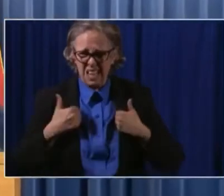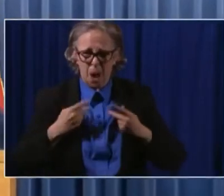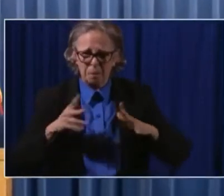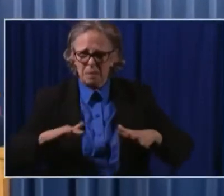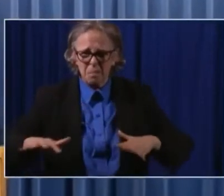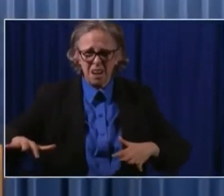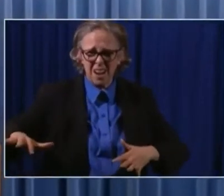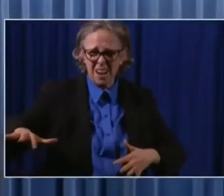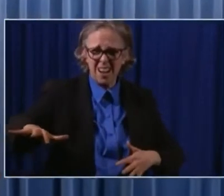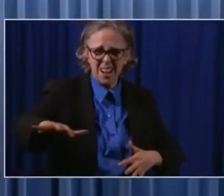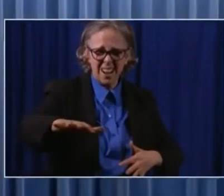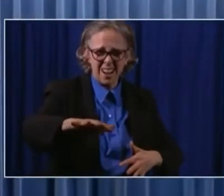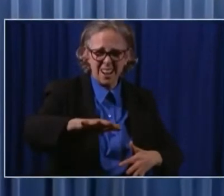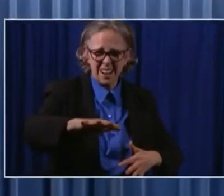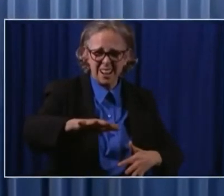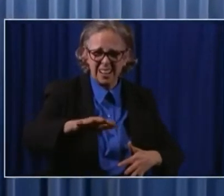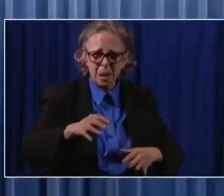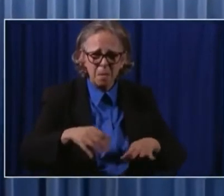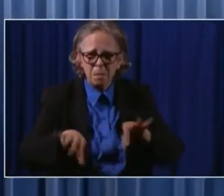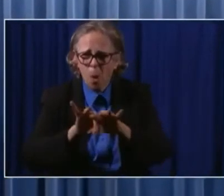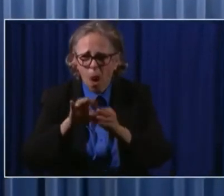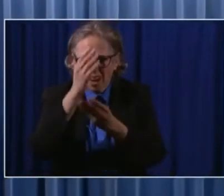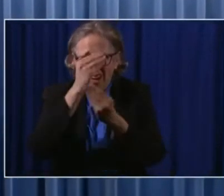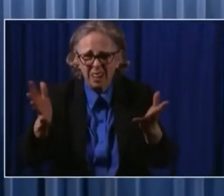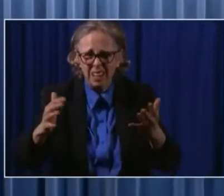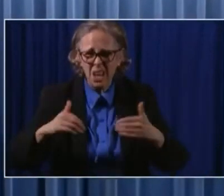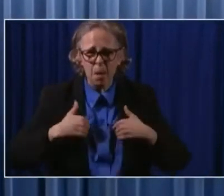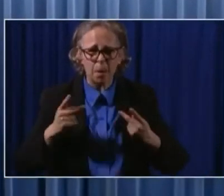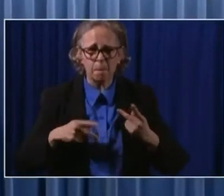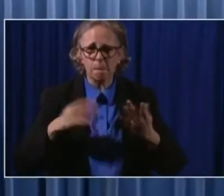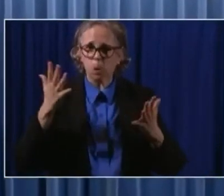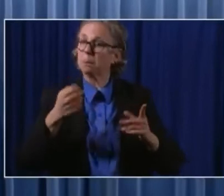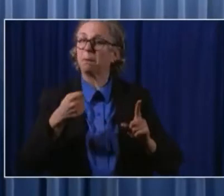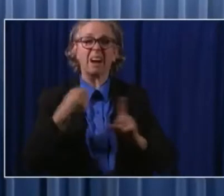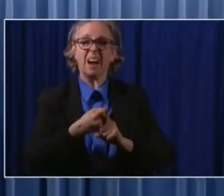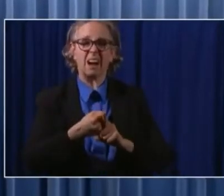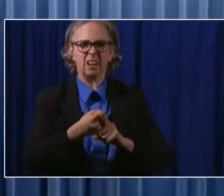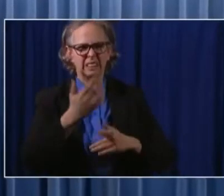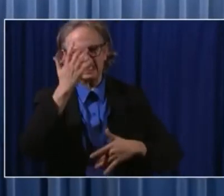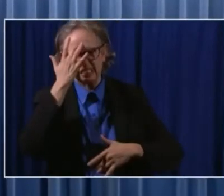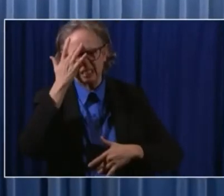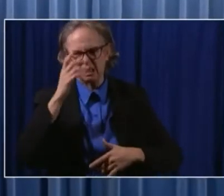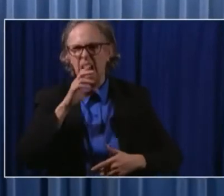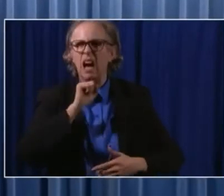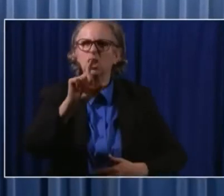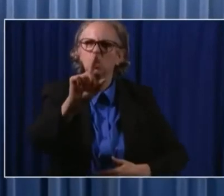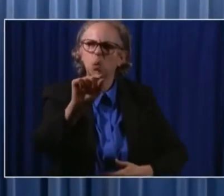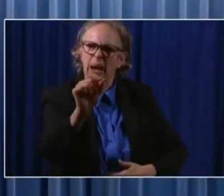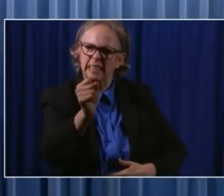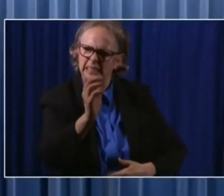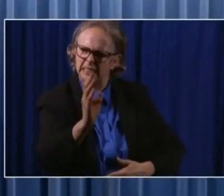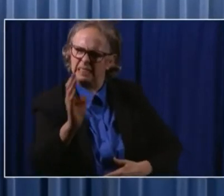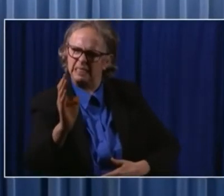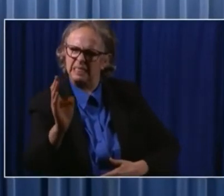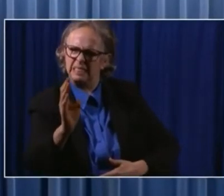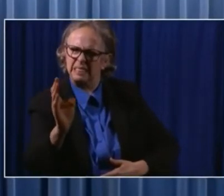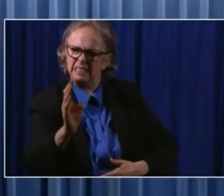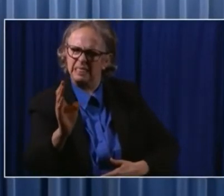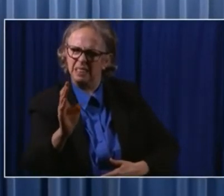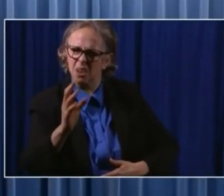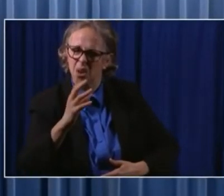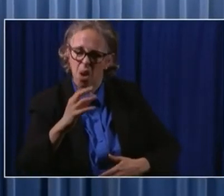these were largely early to mid 20-year-olds. So not necessarily in a high danger demographic,